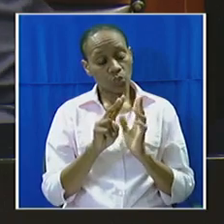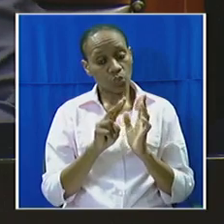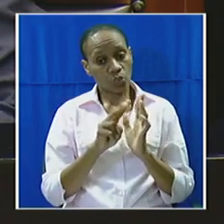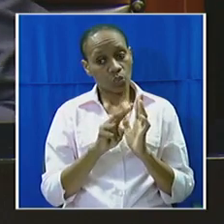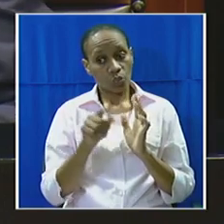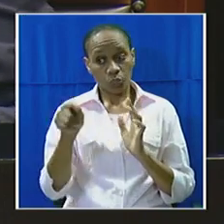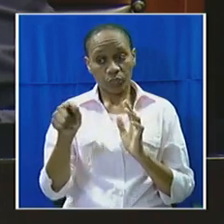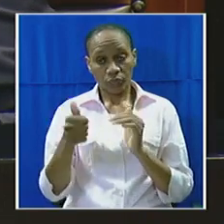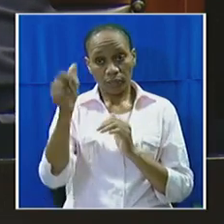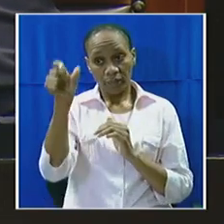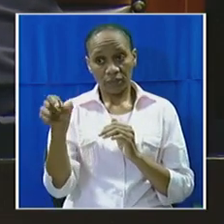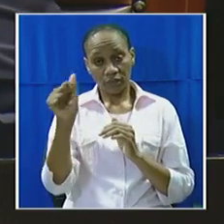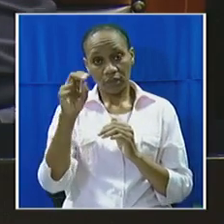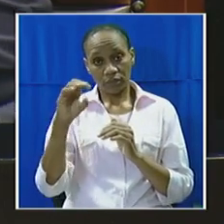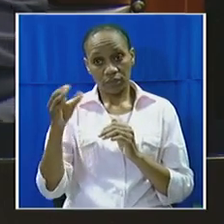Whip.